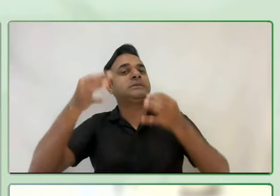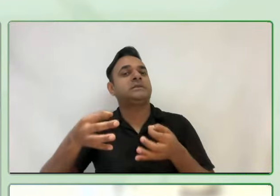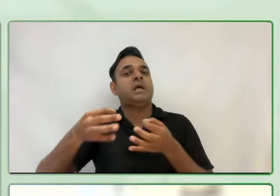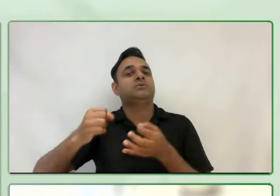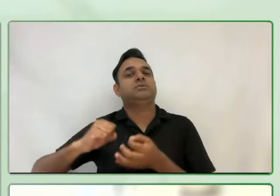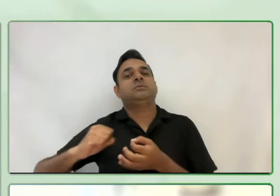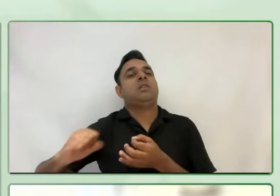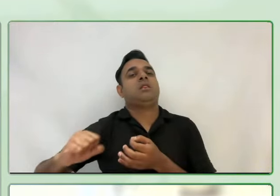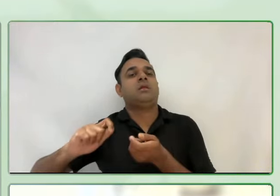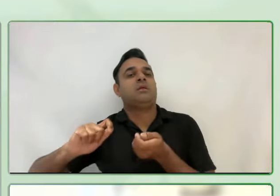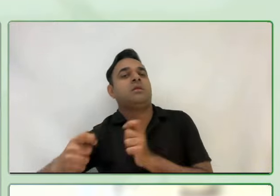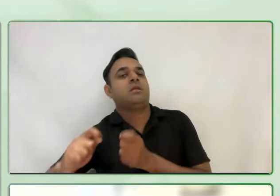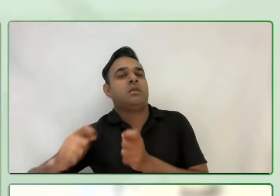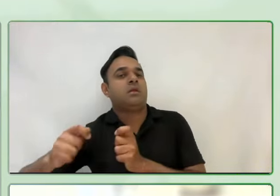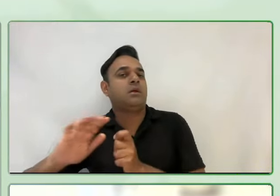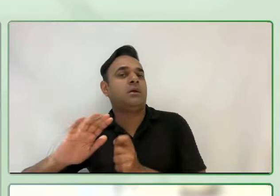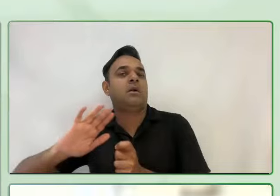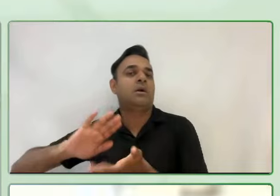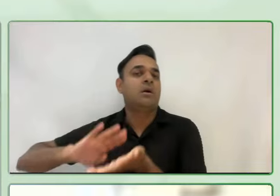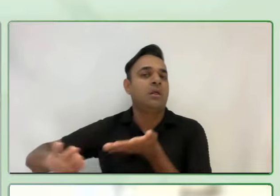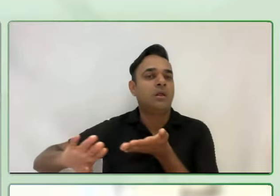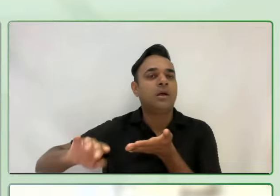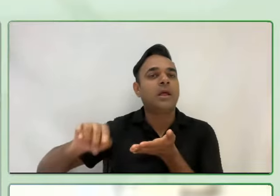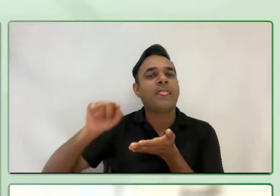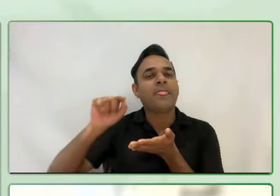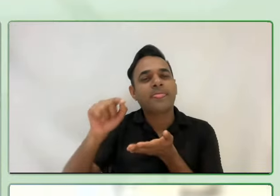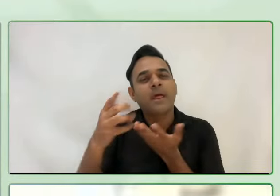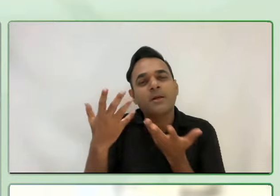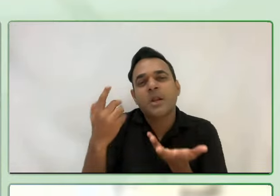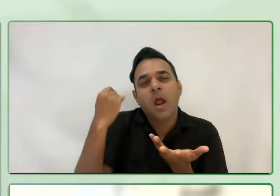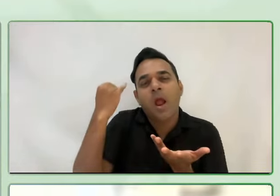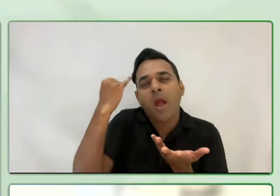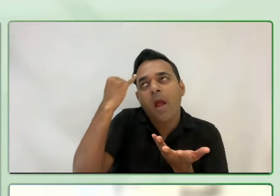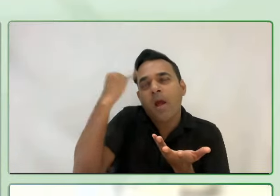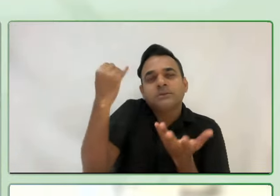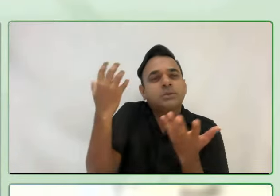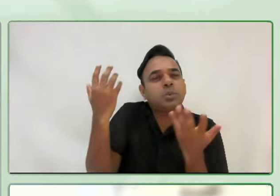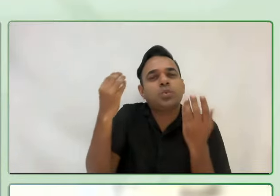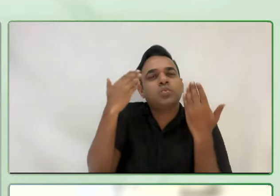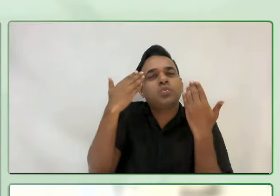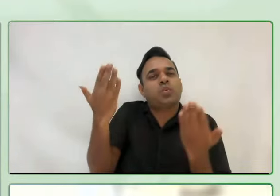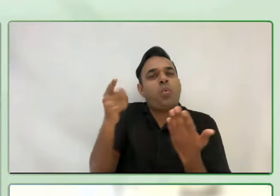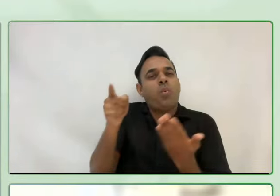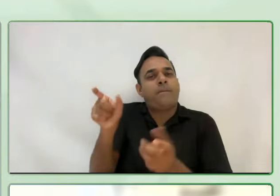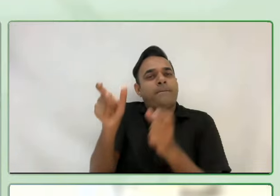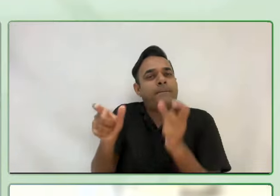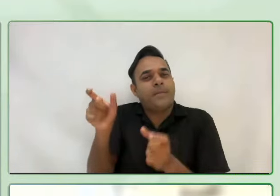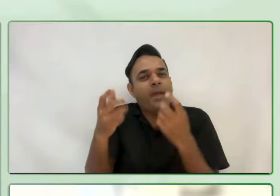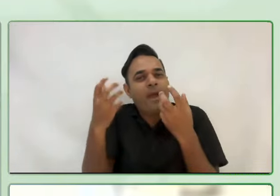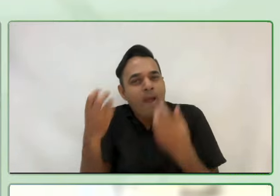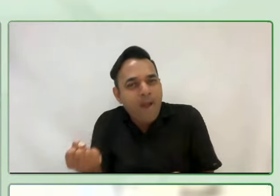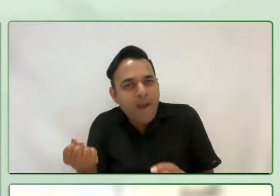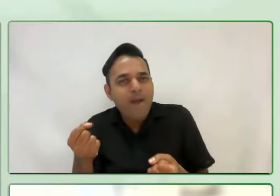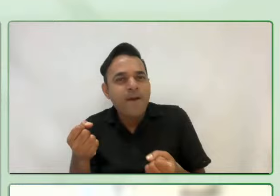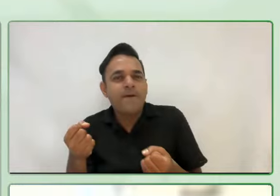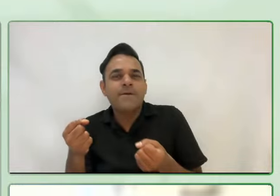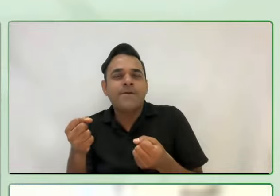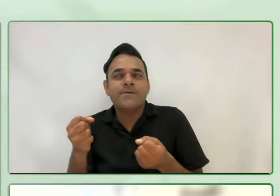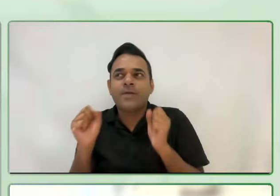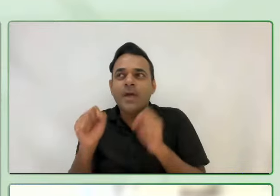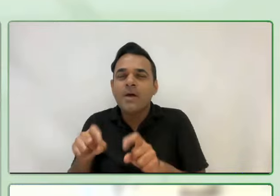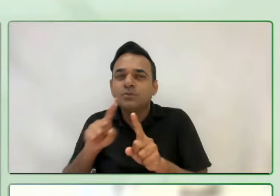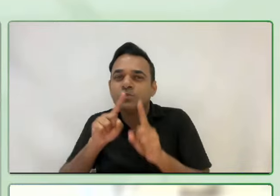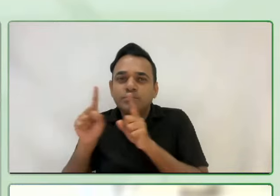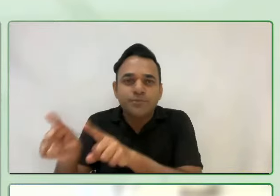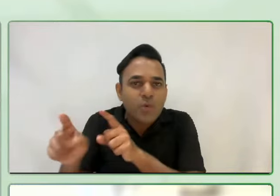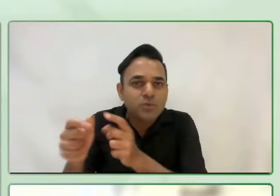So they're not even tracking the argy-bargy. That's the technical term in a business, right? When you've got a complaint and the managers have to respond and you have to